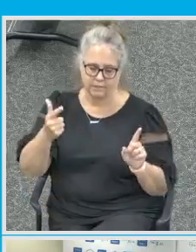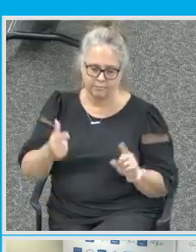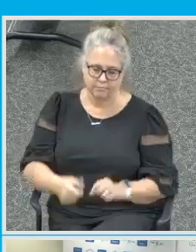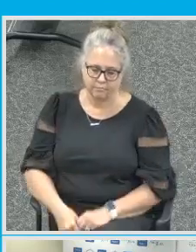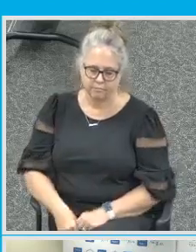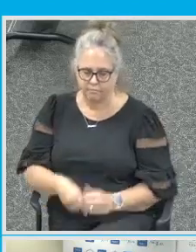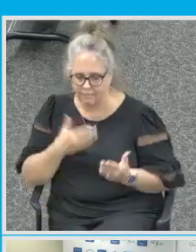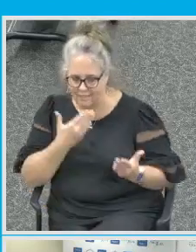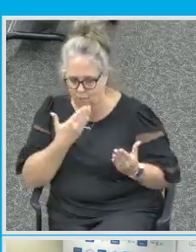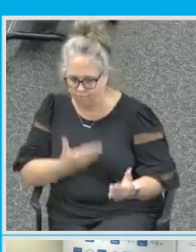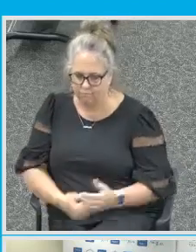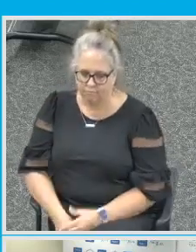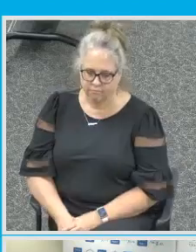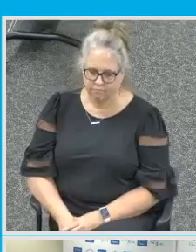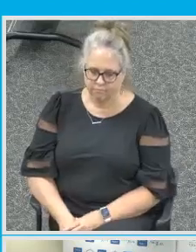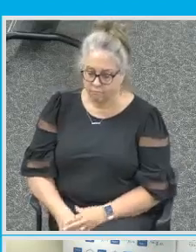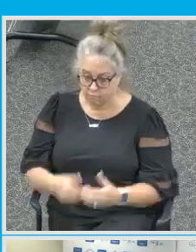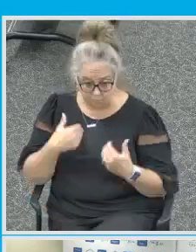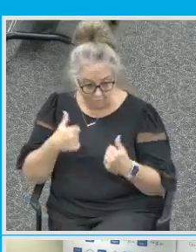Any comments?